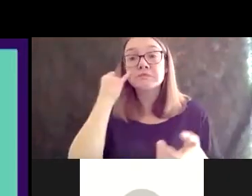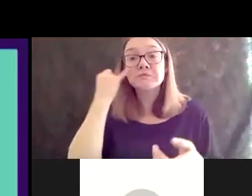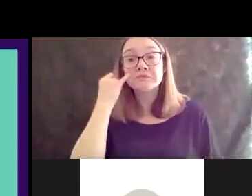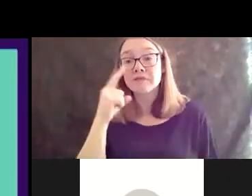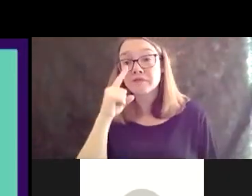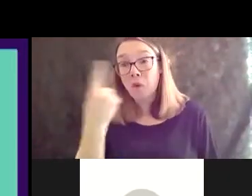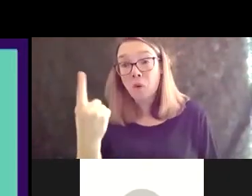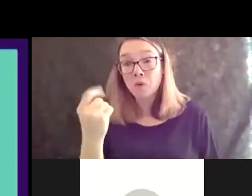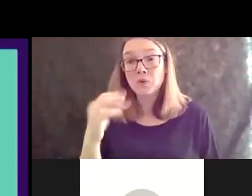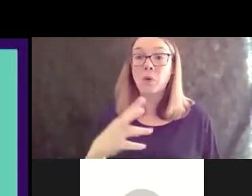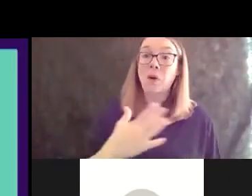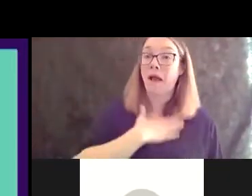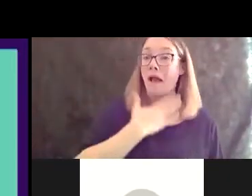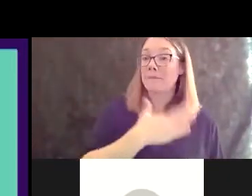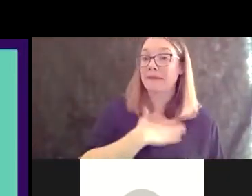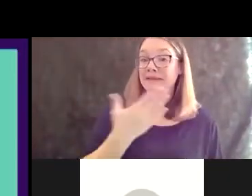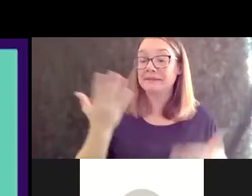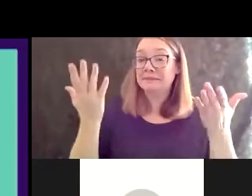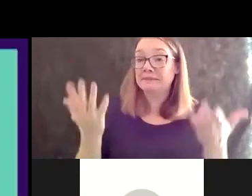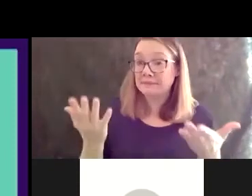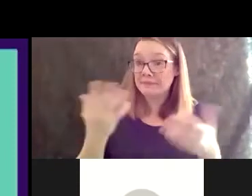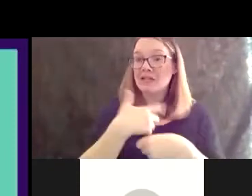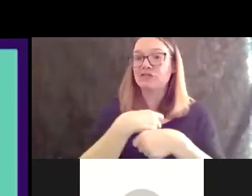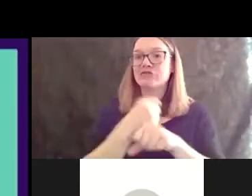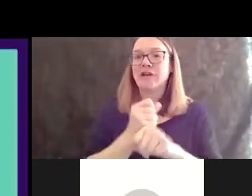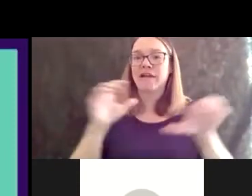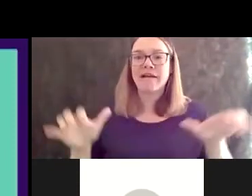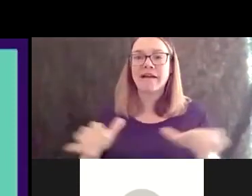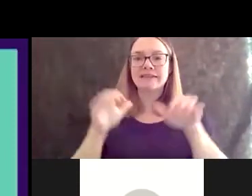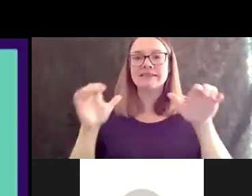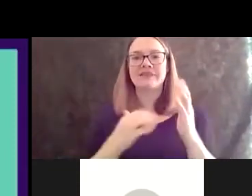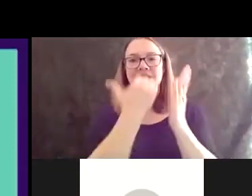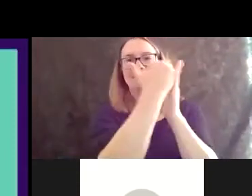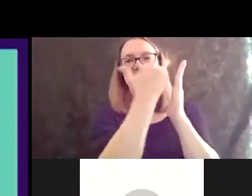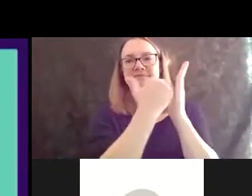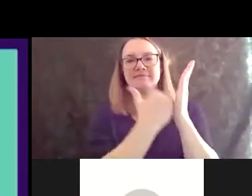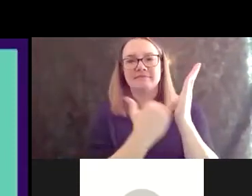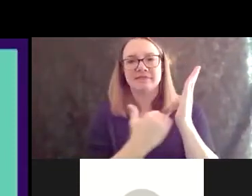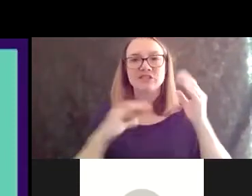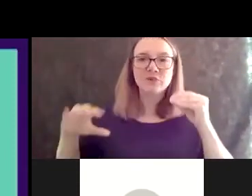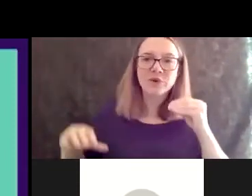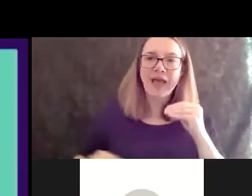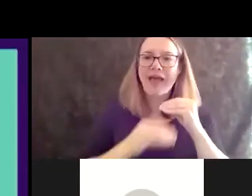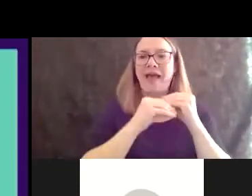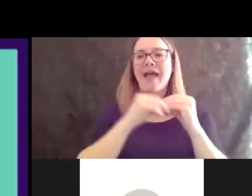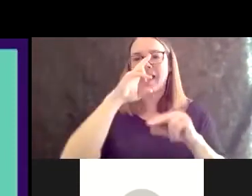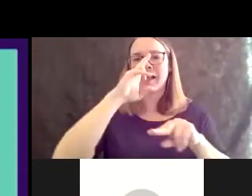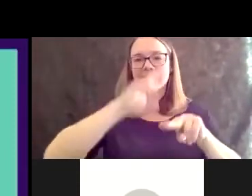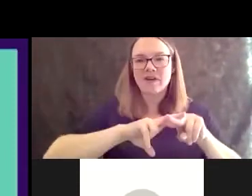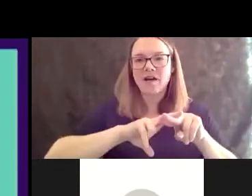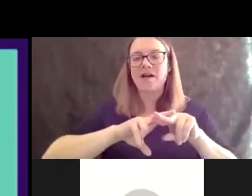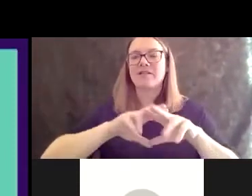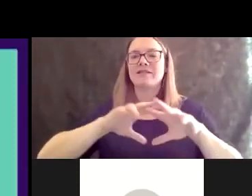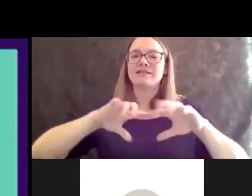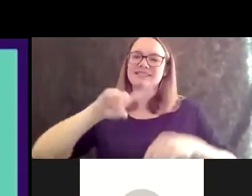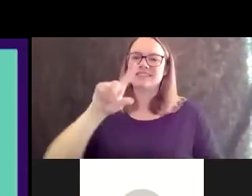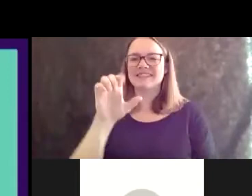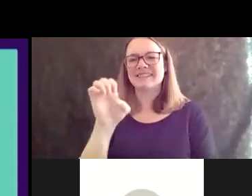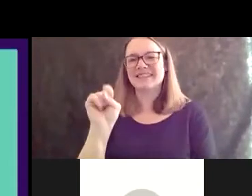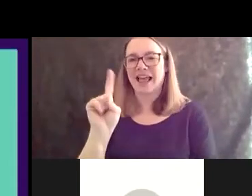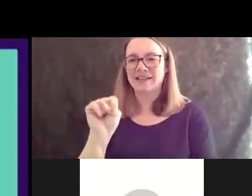happy, creating those activities to just have more fun and add more zest and more excitement into your